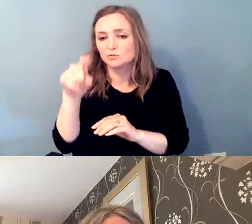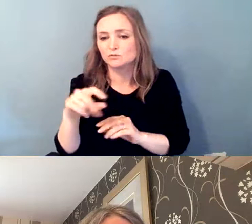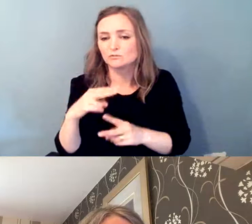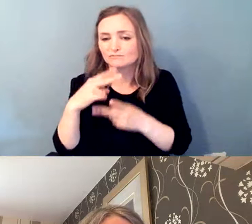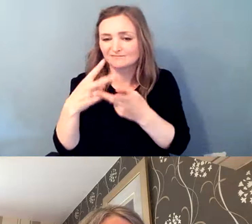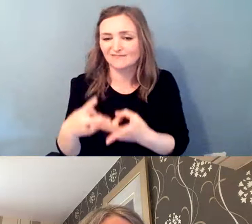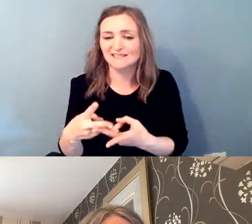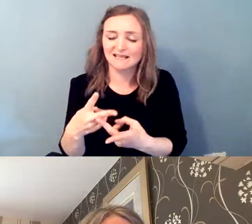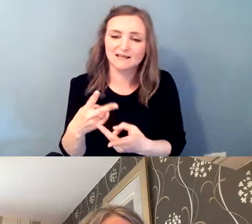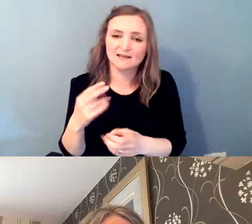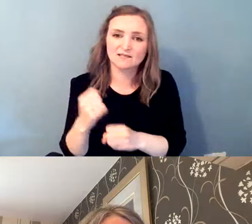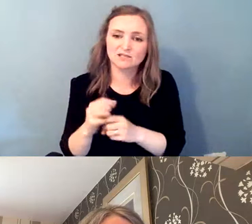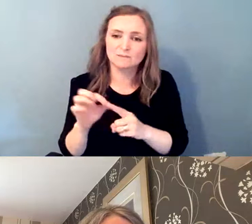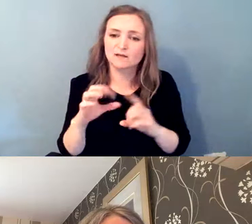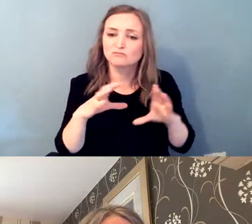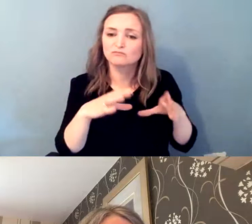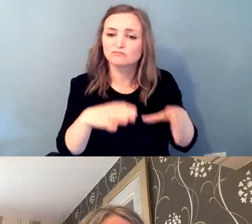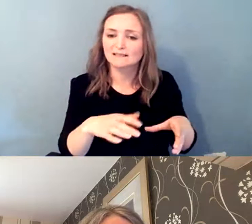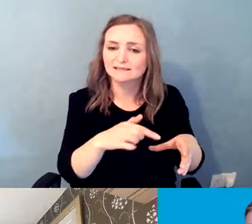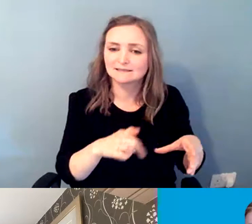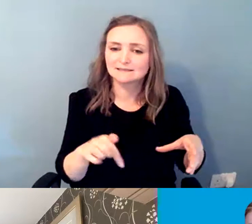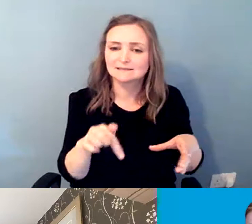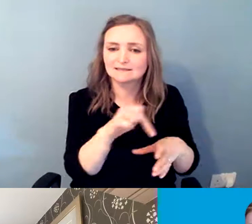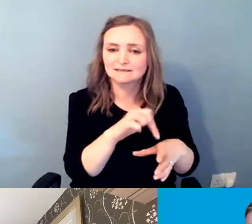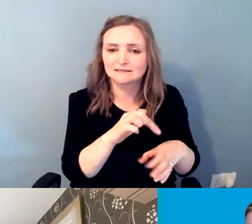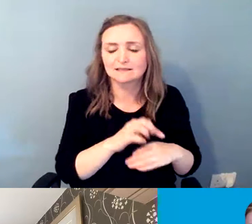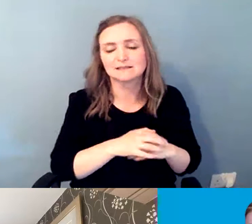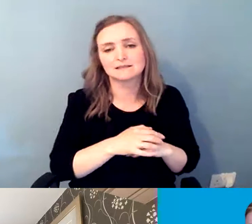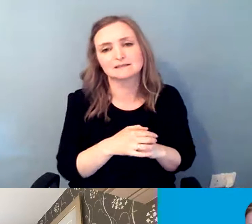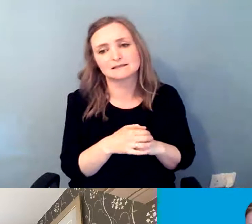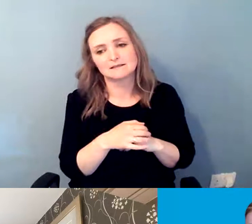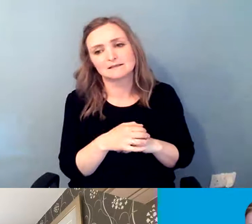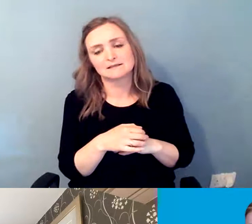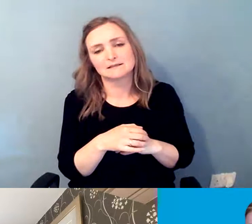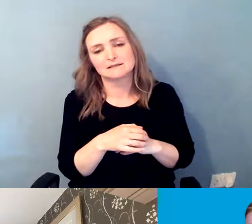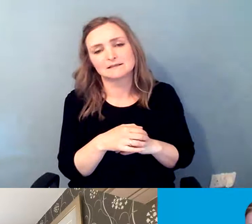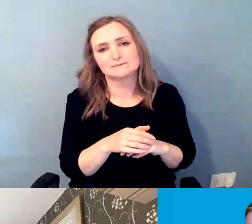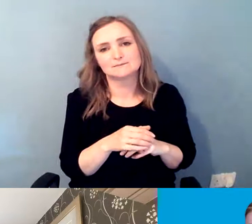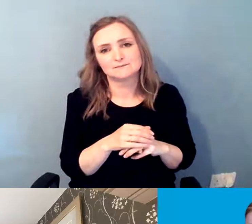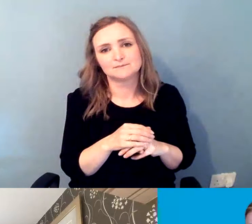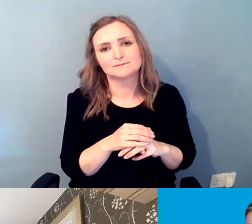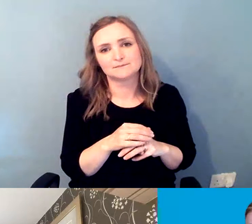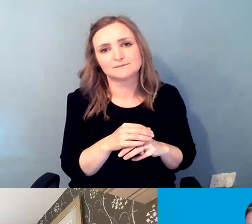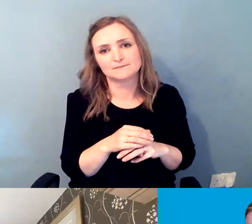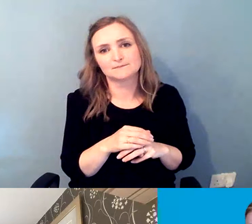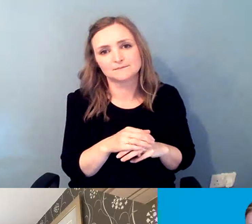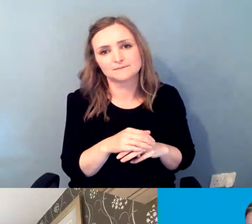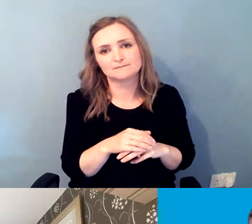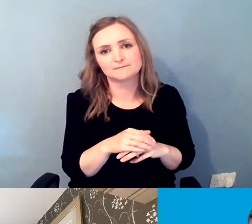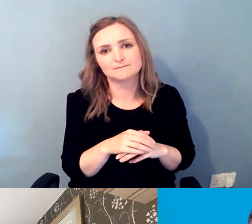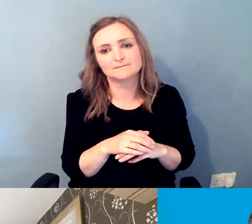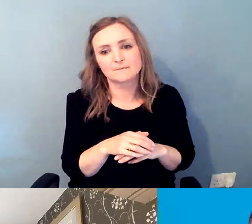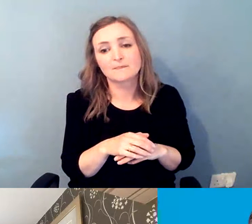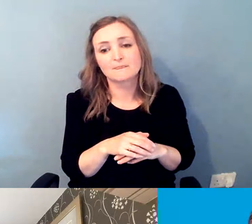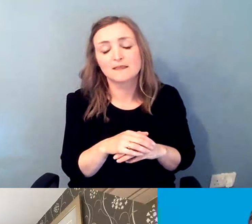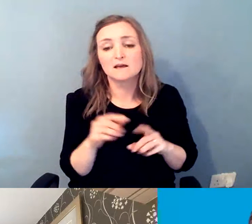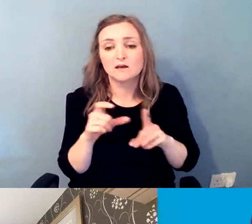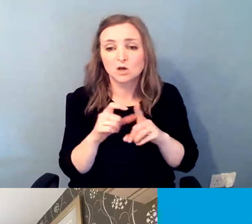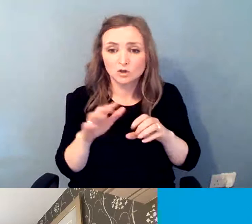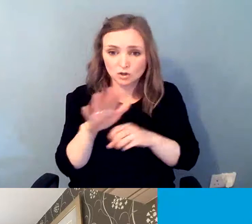there. I do appreciate, because as we've been highlighting, that is being rolled out across the county, there's disparity